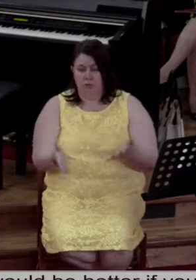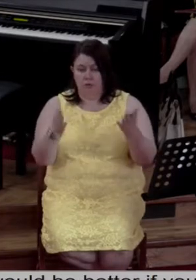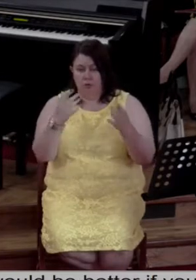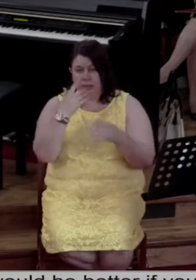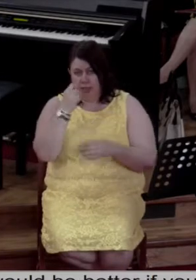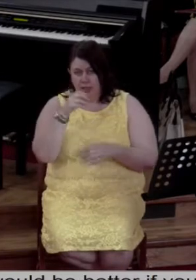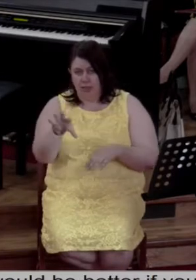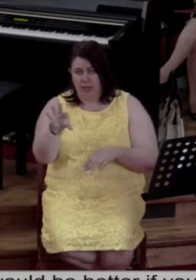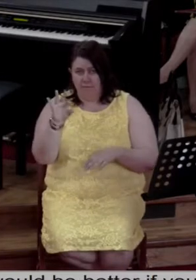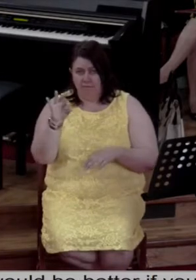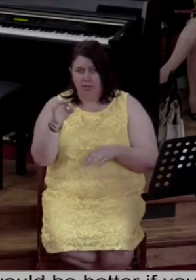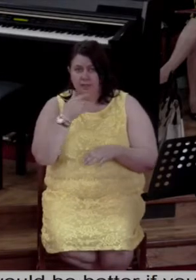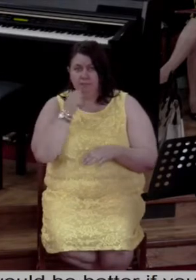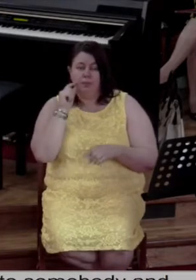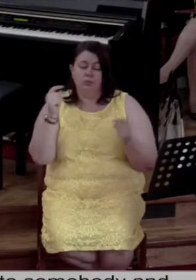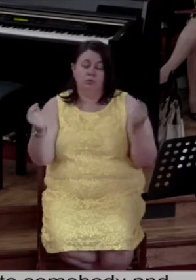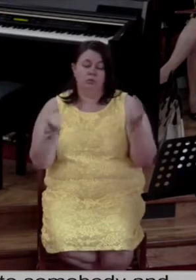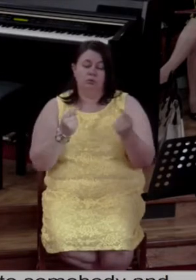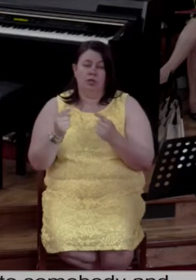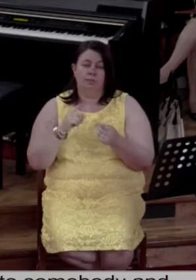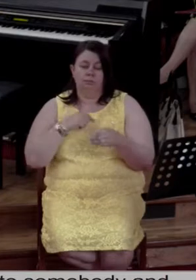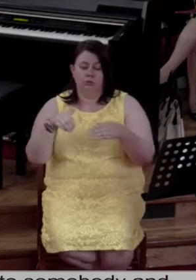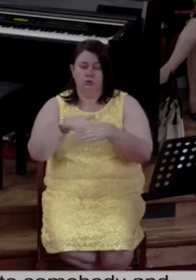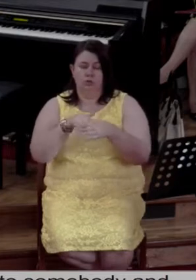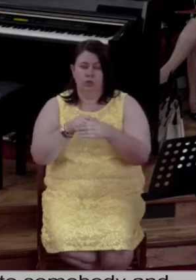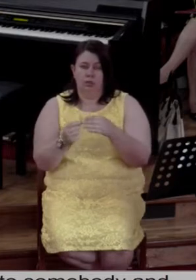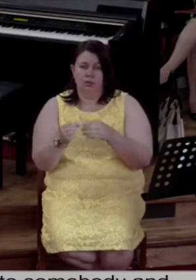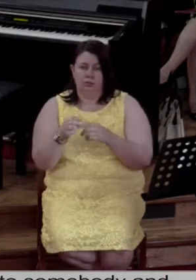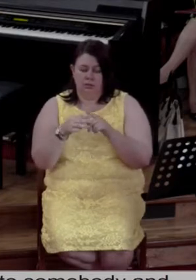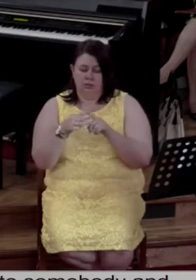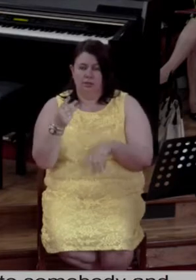weeks to join with us in these various events. I